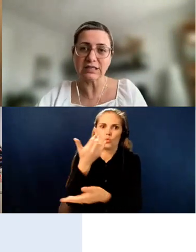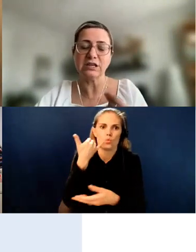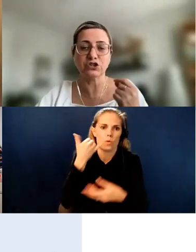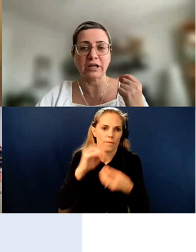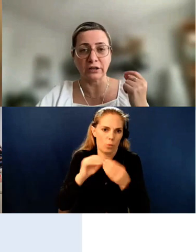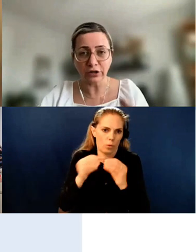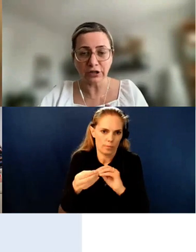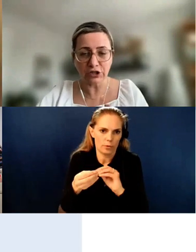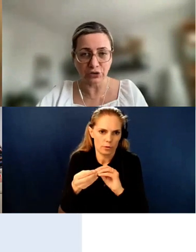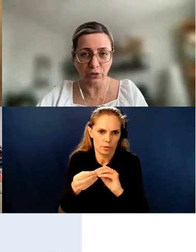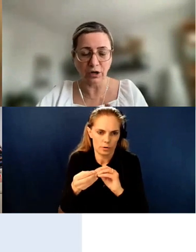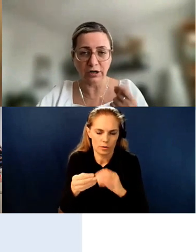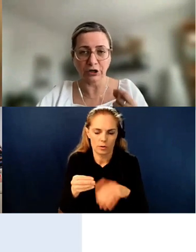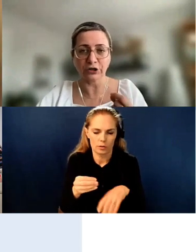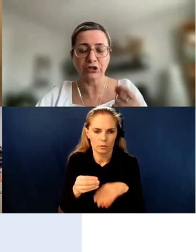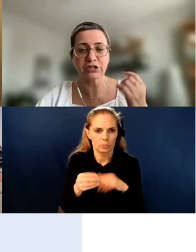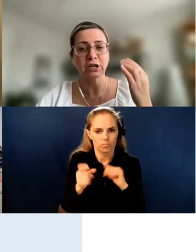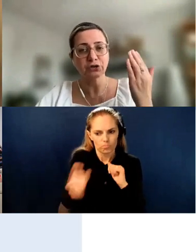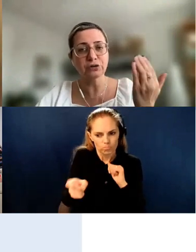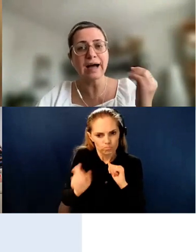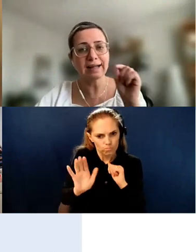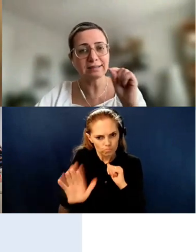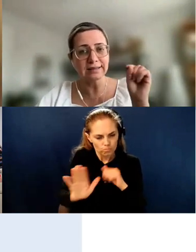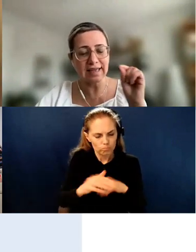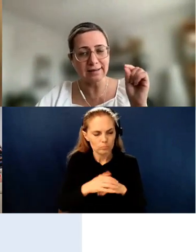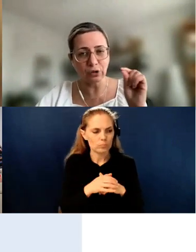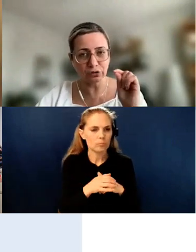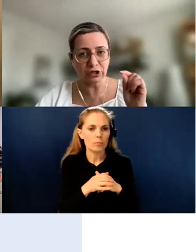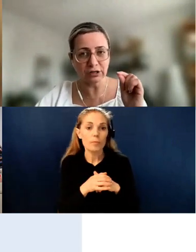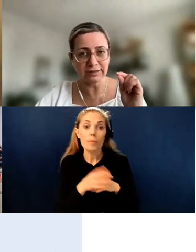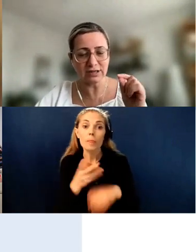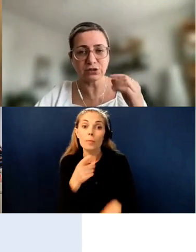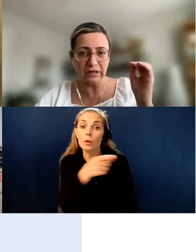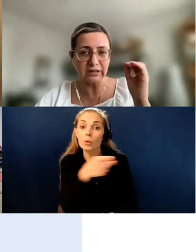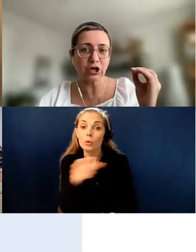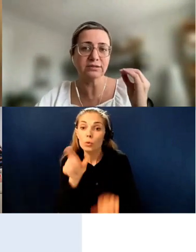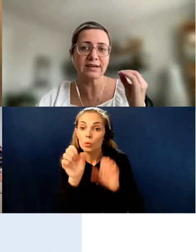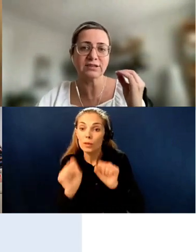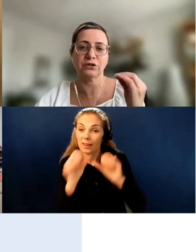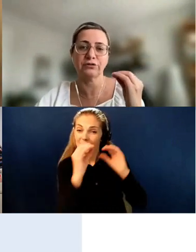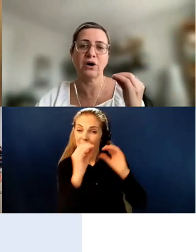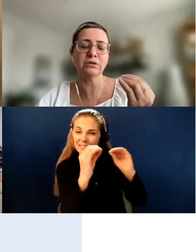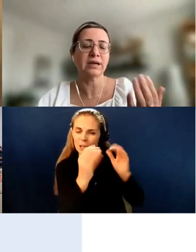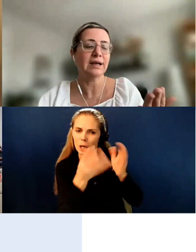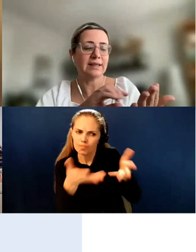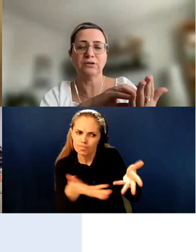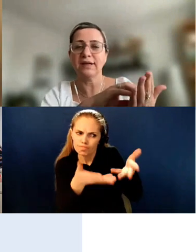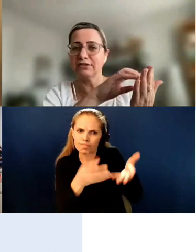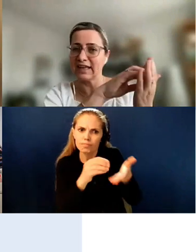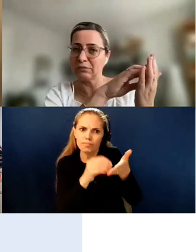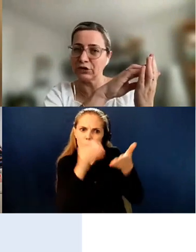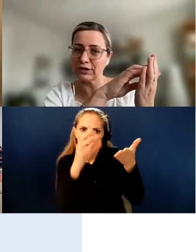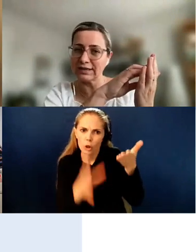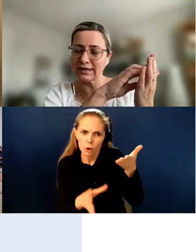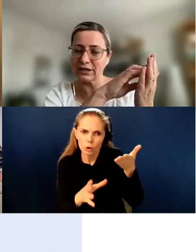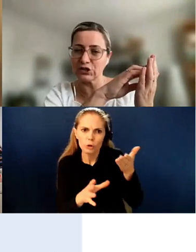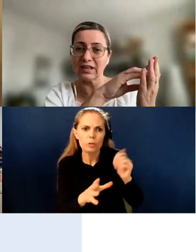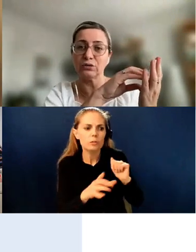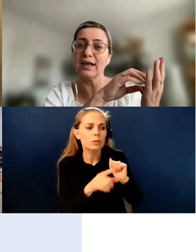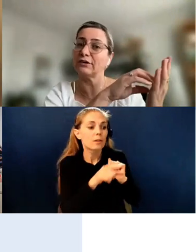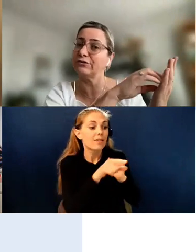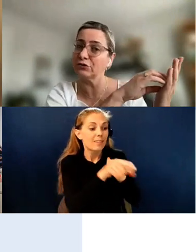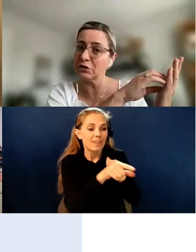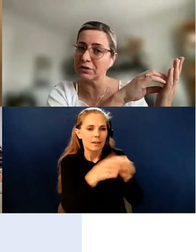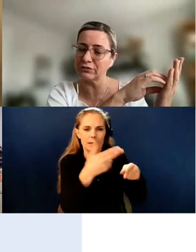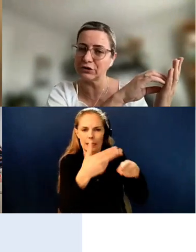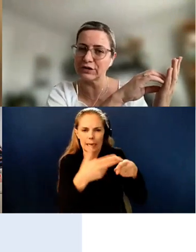really teach and encourage your learners to add a name or to the contacts. So in the contacts on their phone, they could have the name of the organization, they could